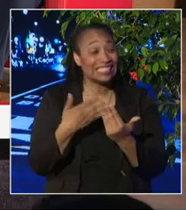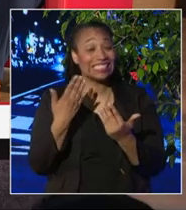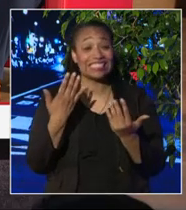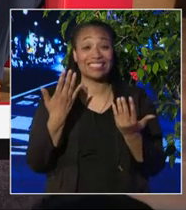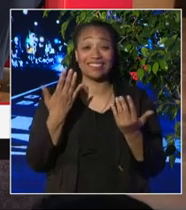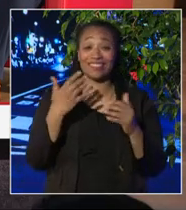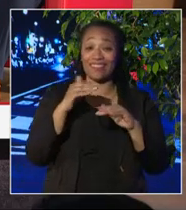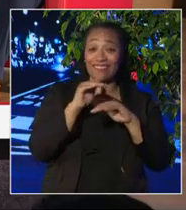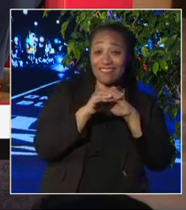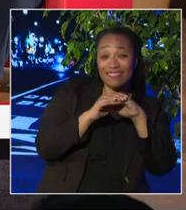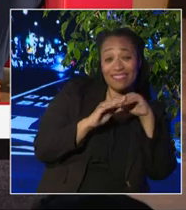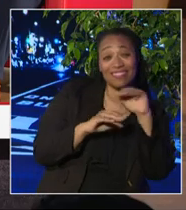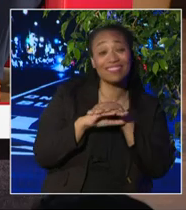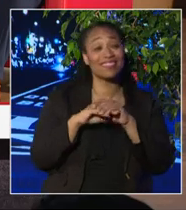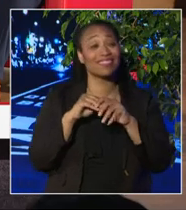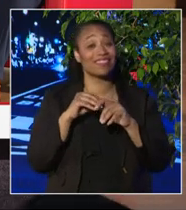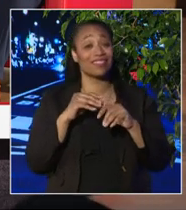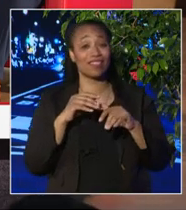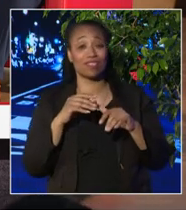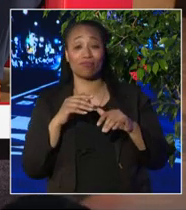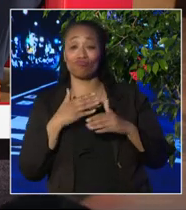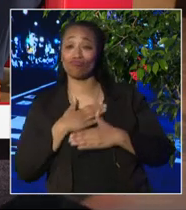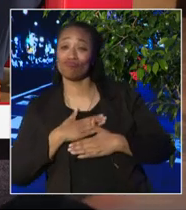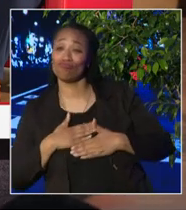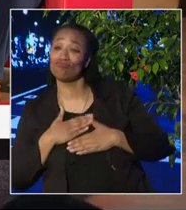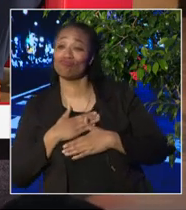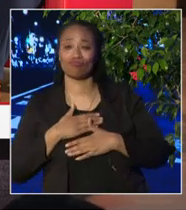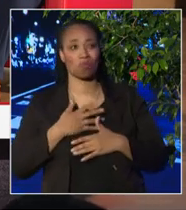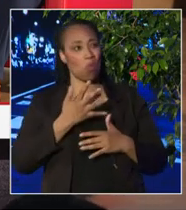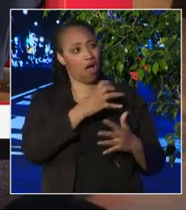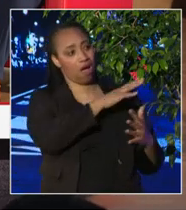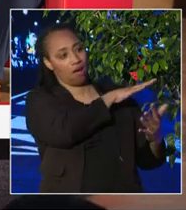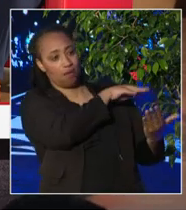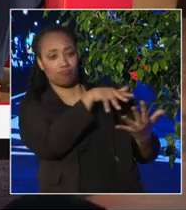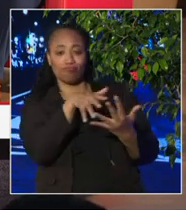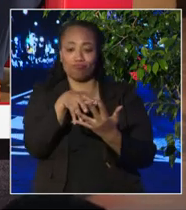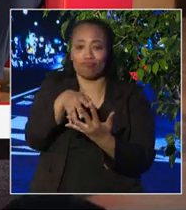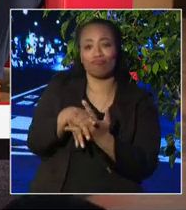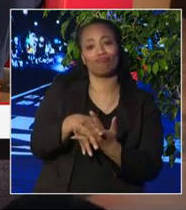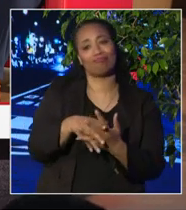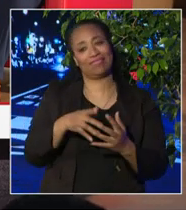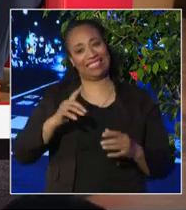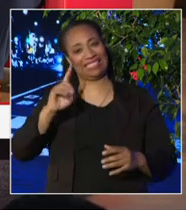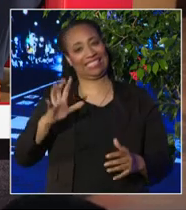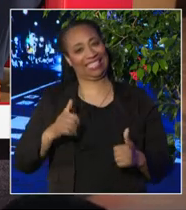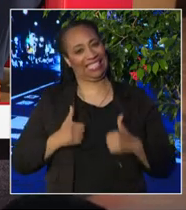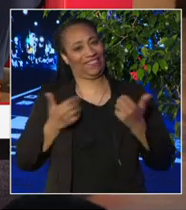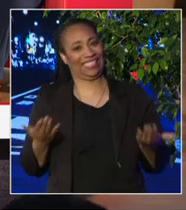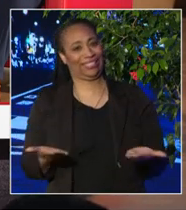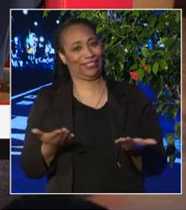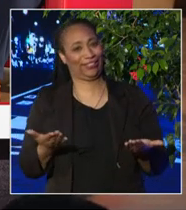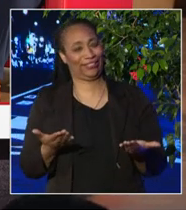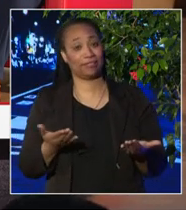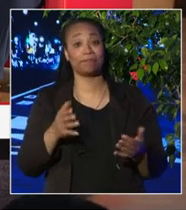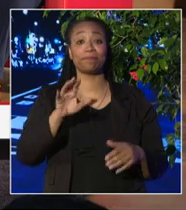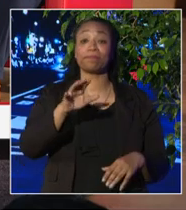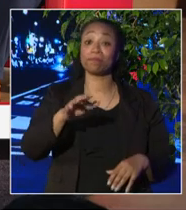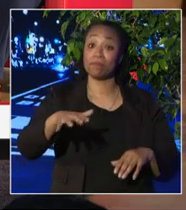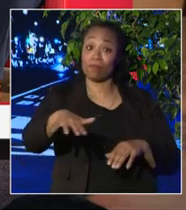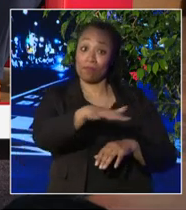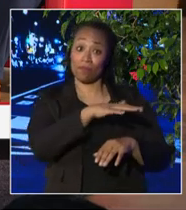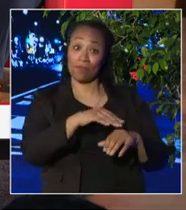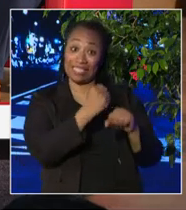have set about changing, like we did the public safety ecosystem, where we had to change the law, we had to make